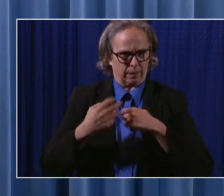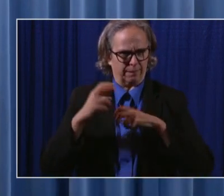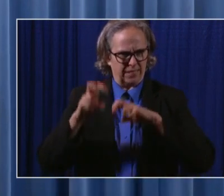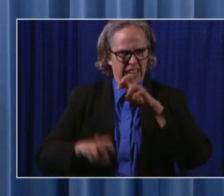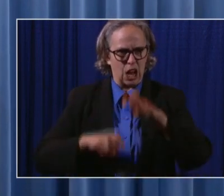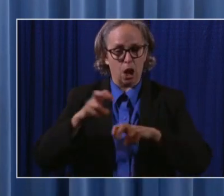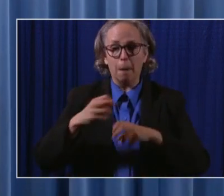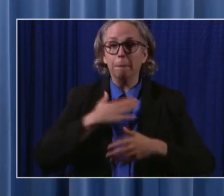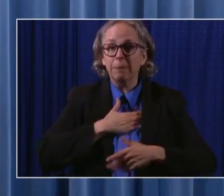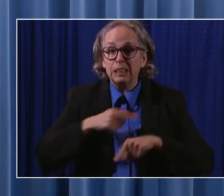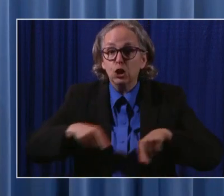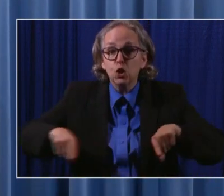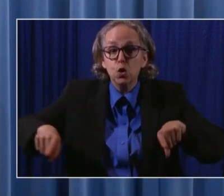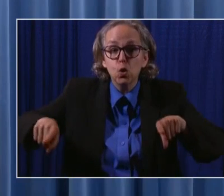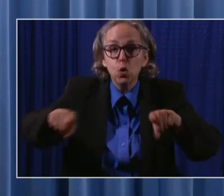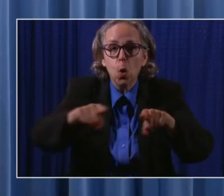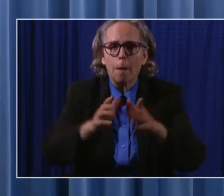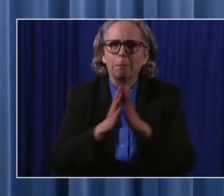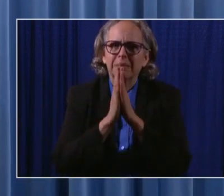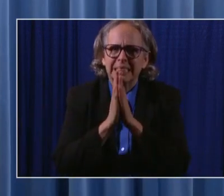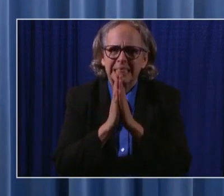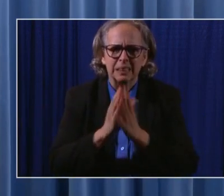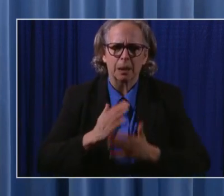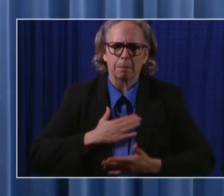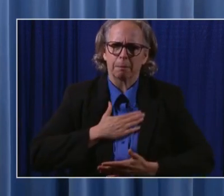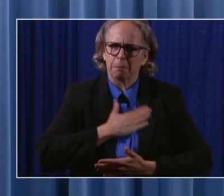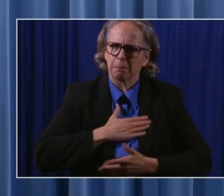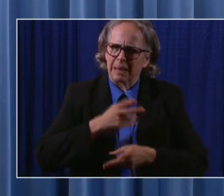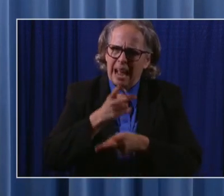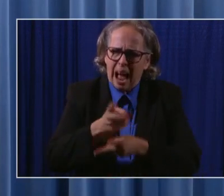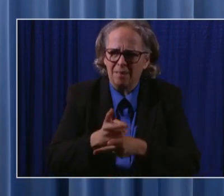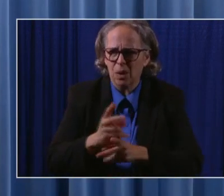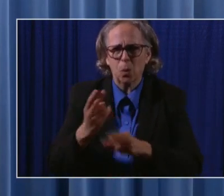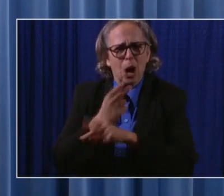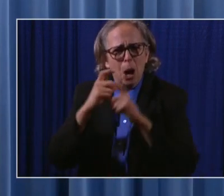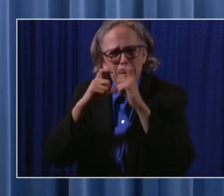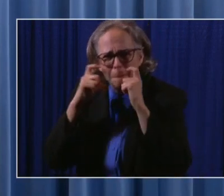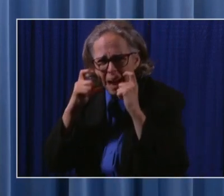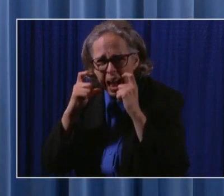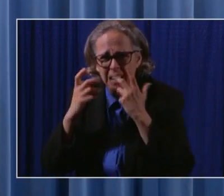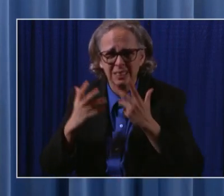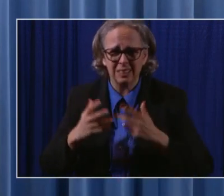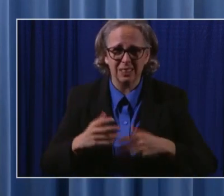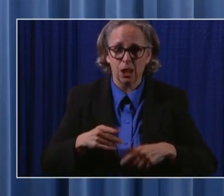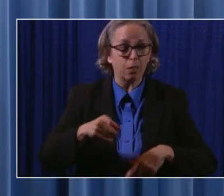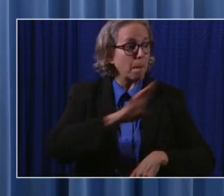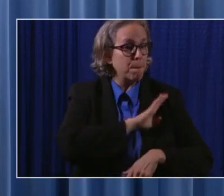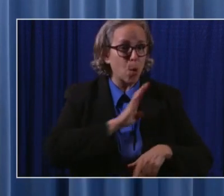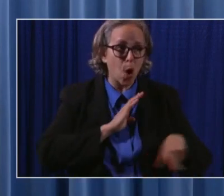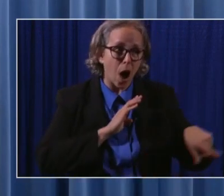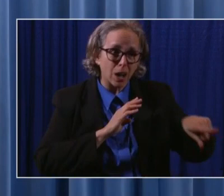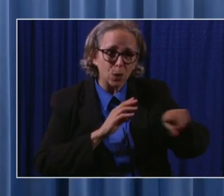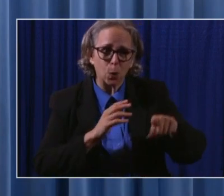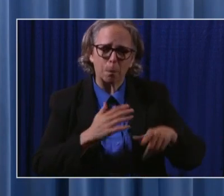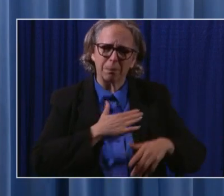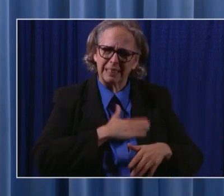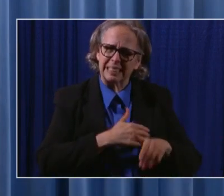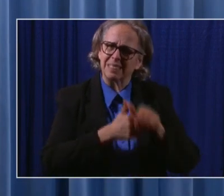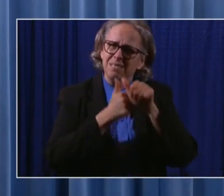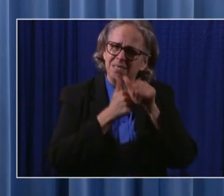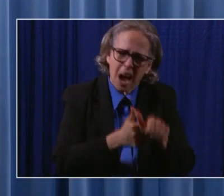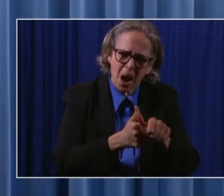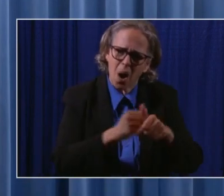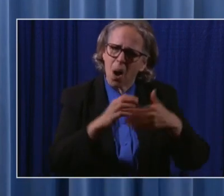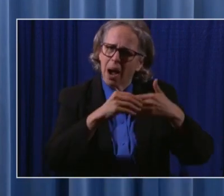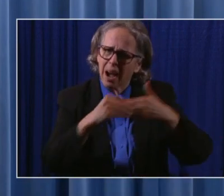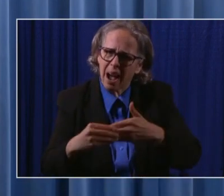mask. I'll say to the members of the fair boards, please follow the guidelines that we've already given you in regard to fairs,